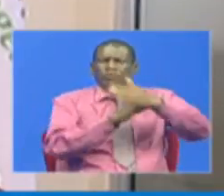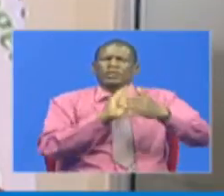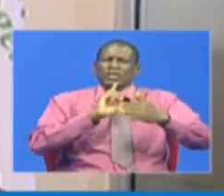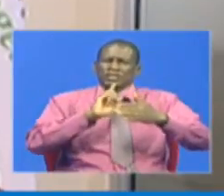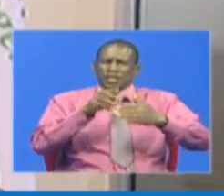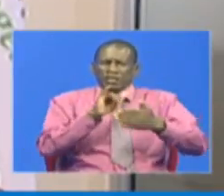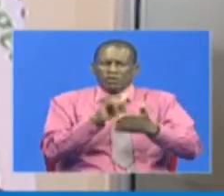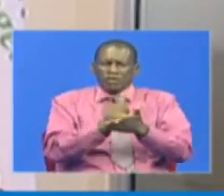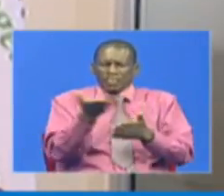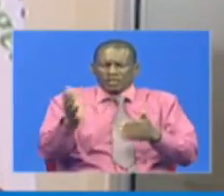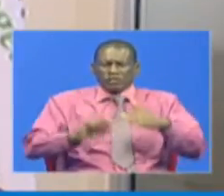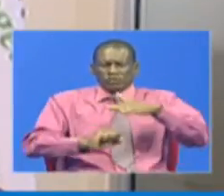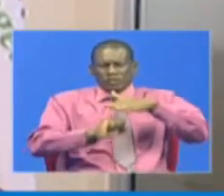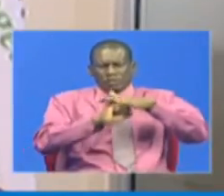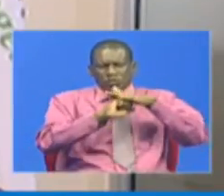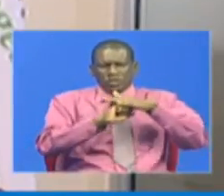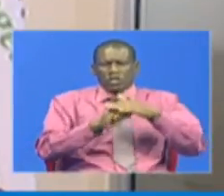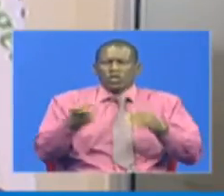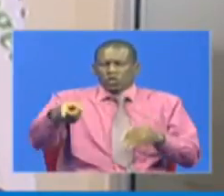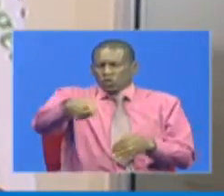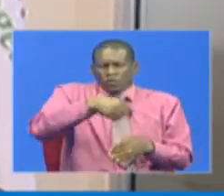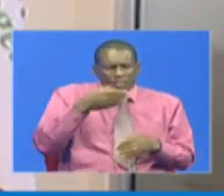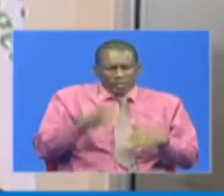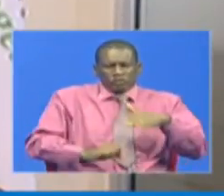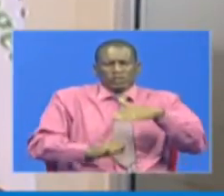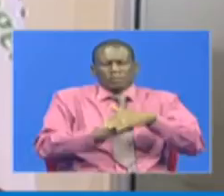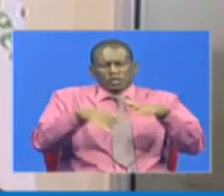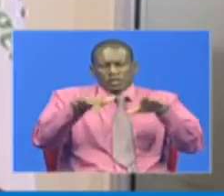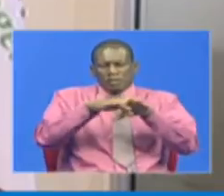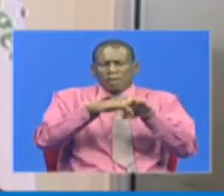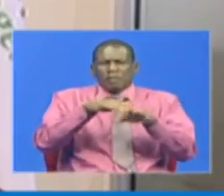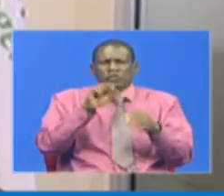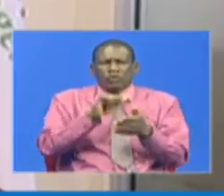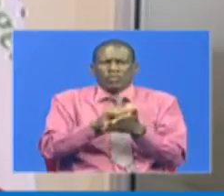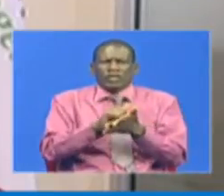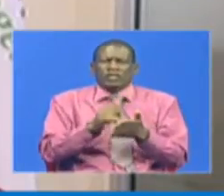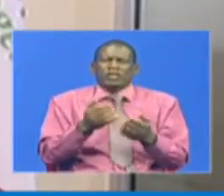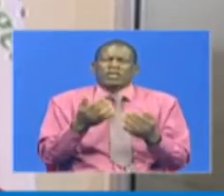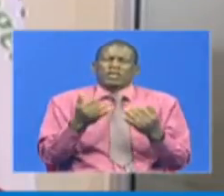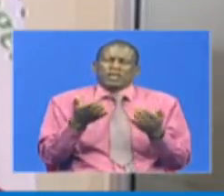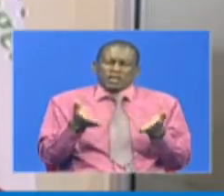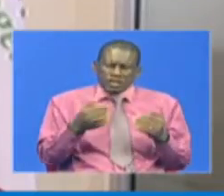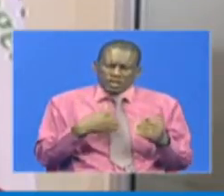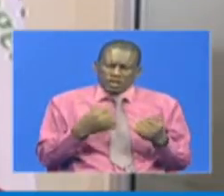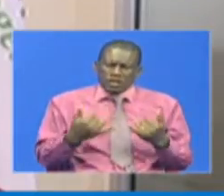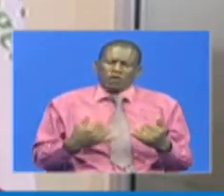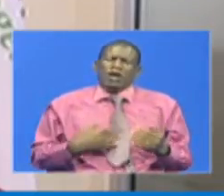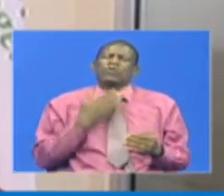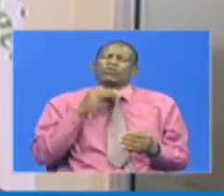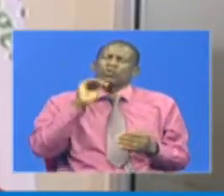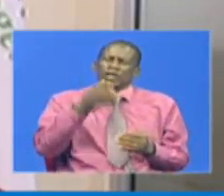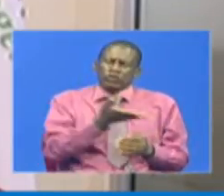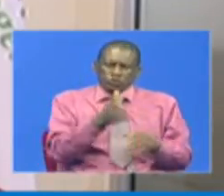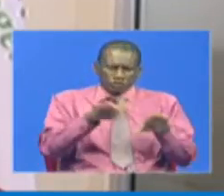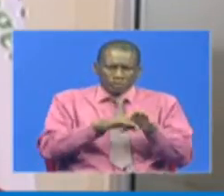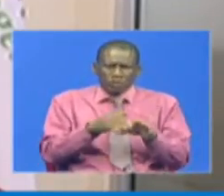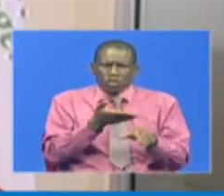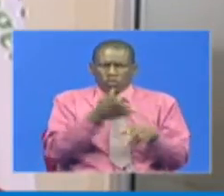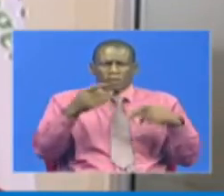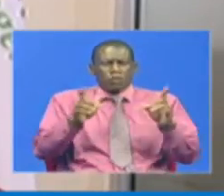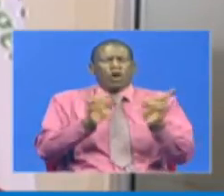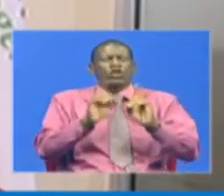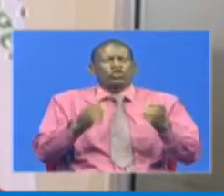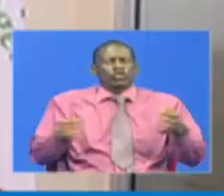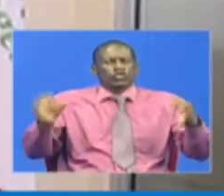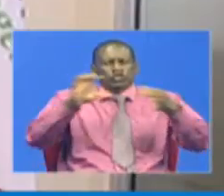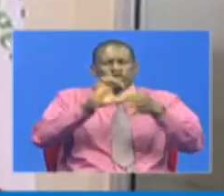to support the our members. So I'm urging, and I'm taking this opportunity to urge those who are not yet our members to